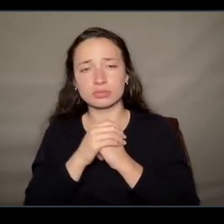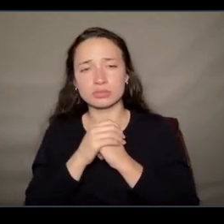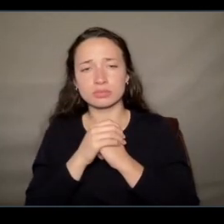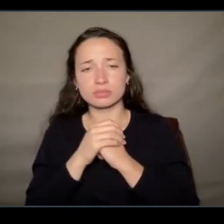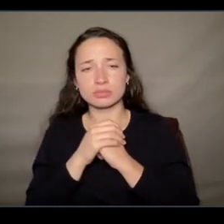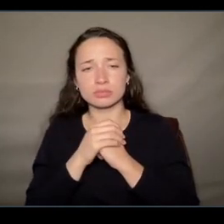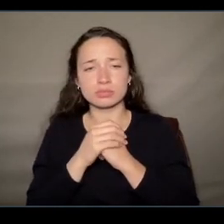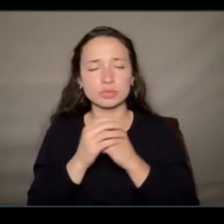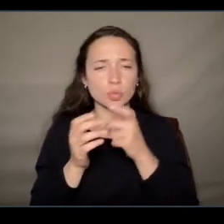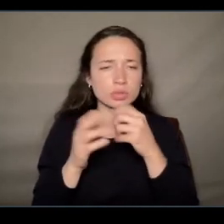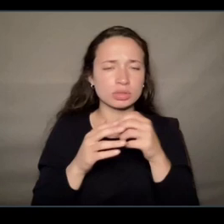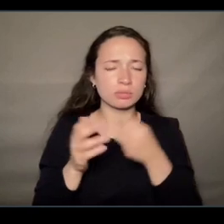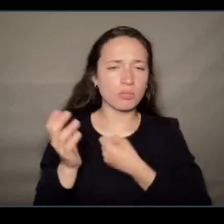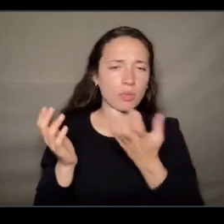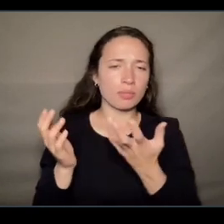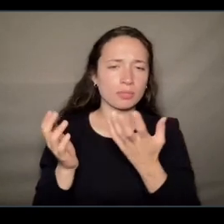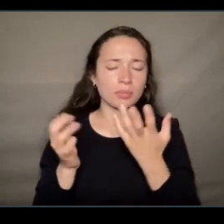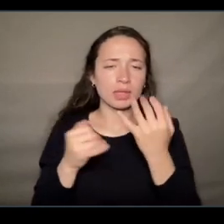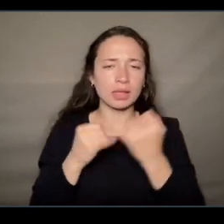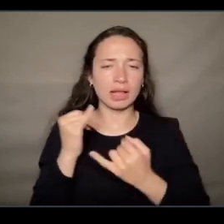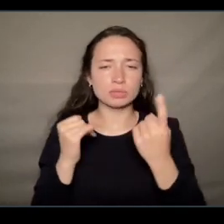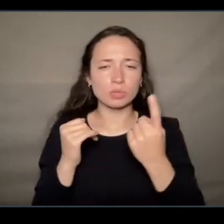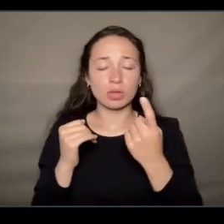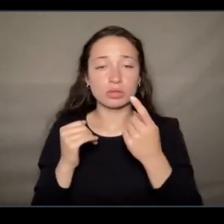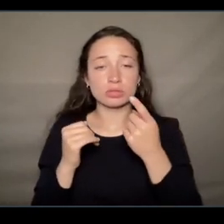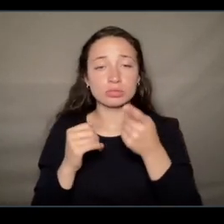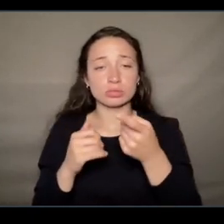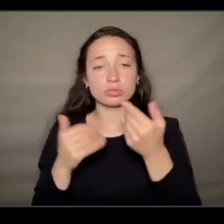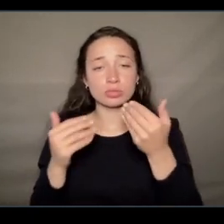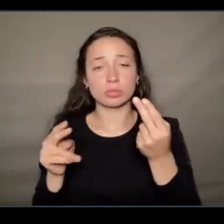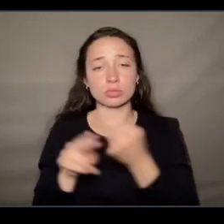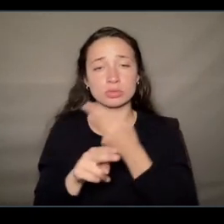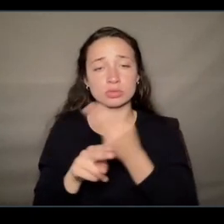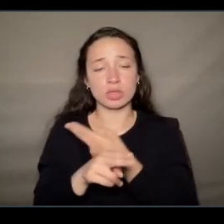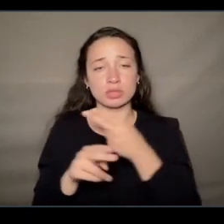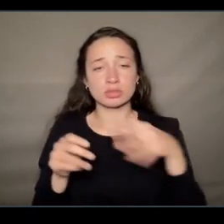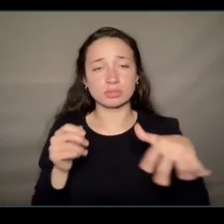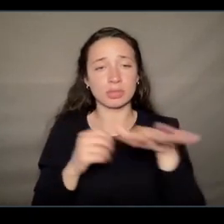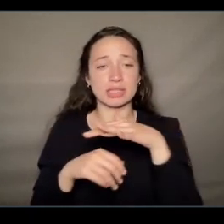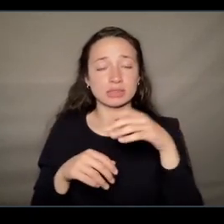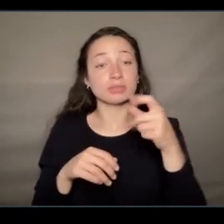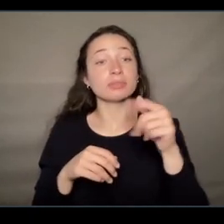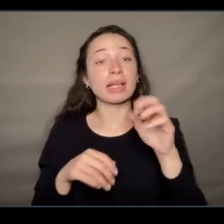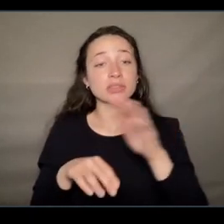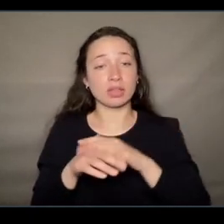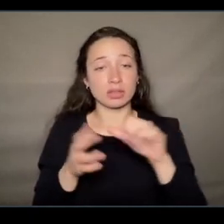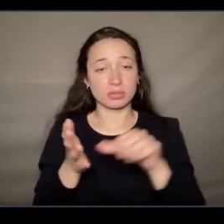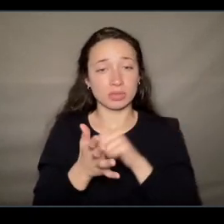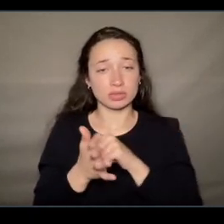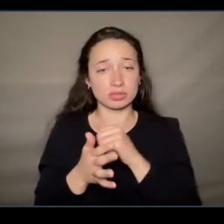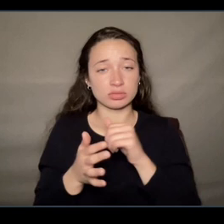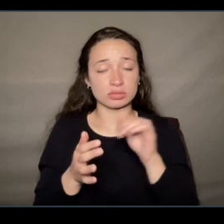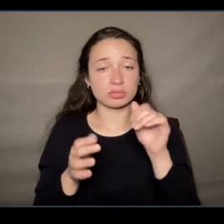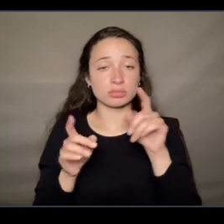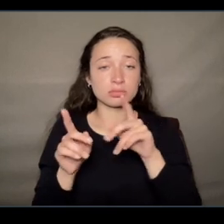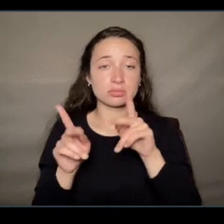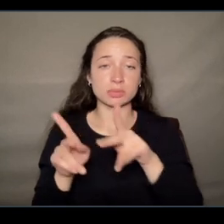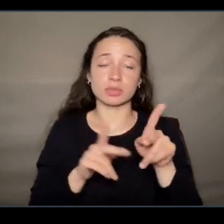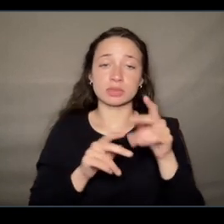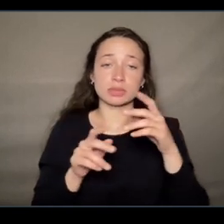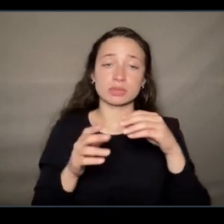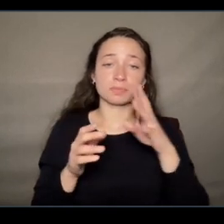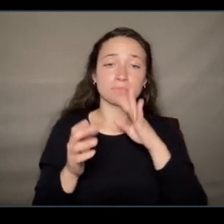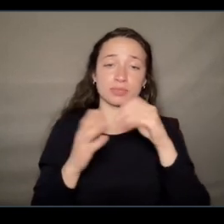The piece in this poem and the last one, do you utilize space on the page as well as in the